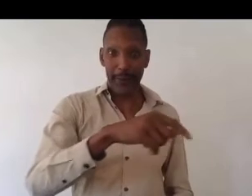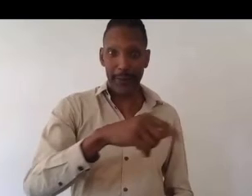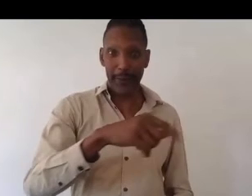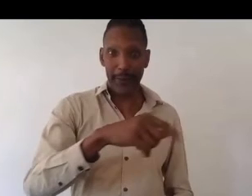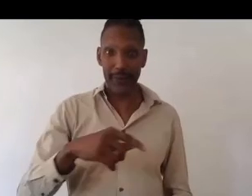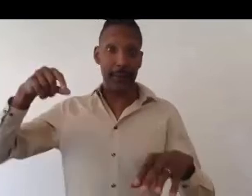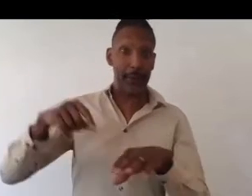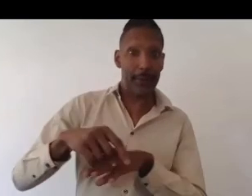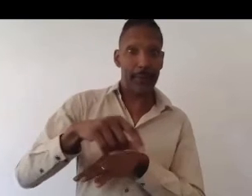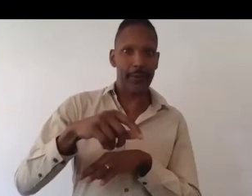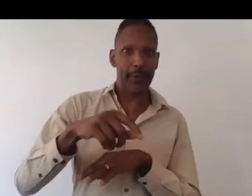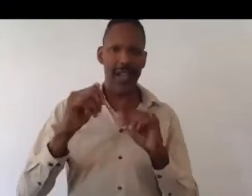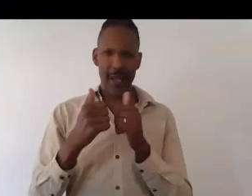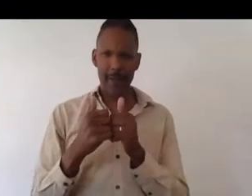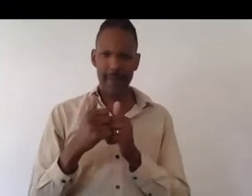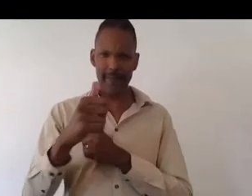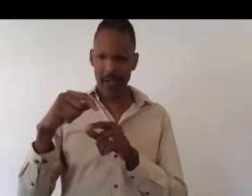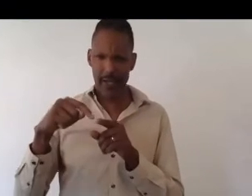ramp.